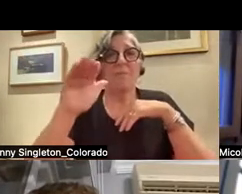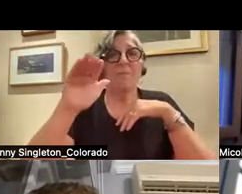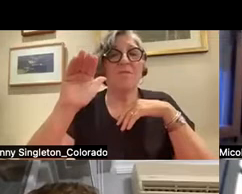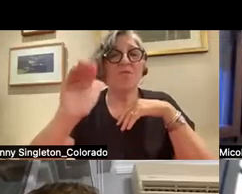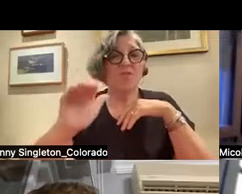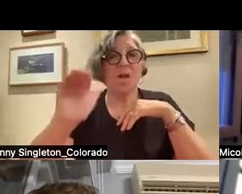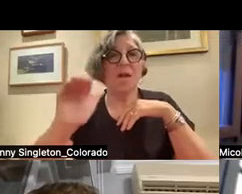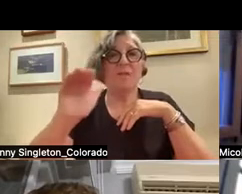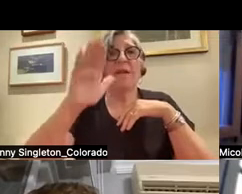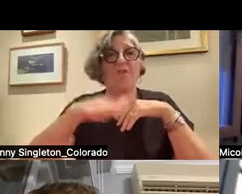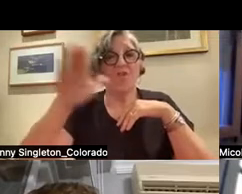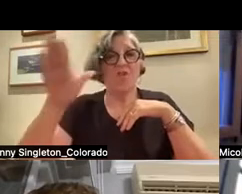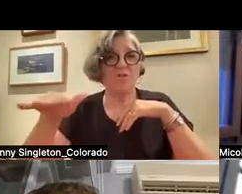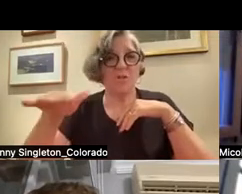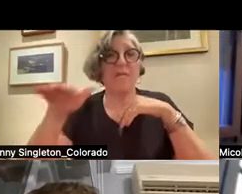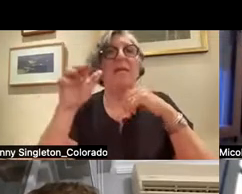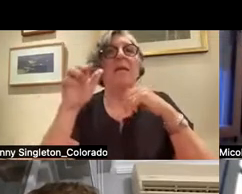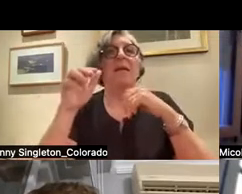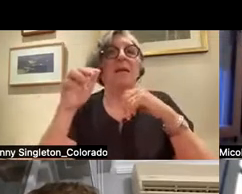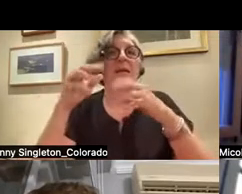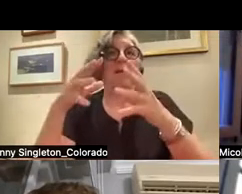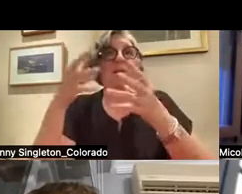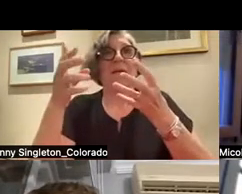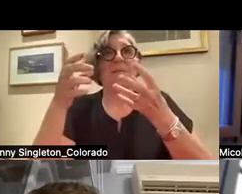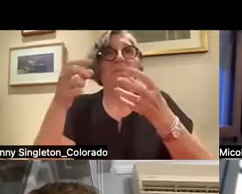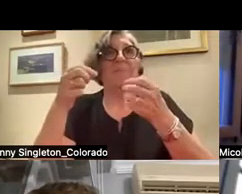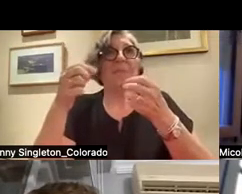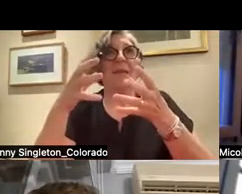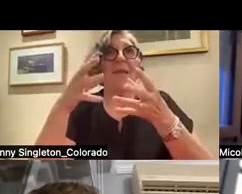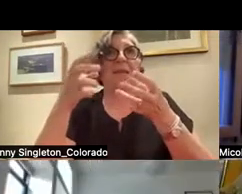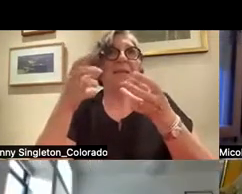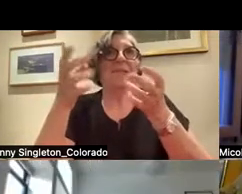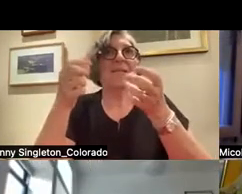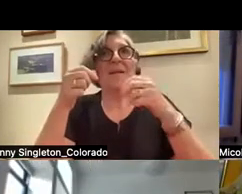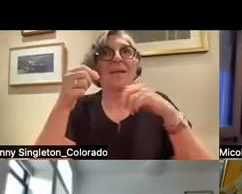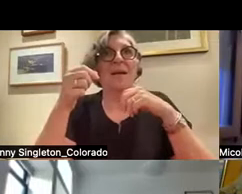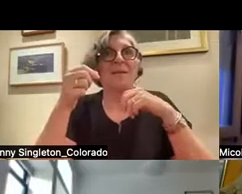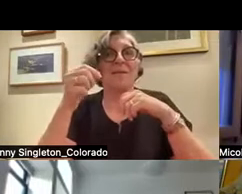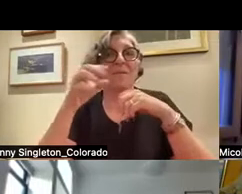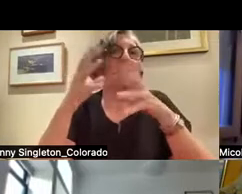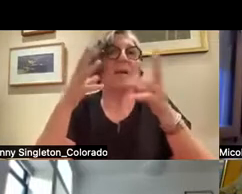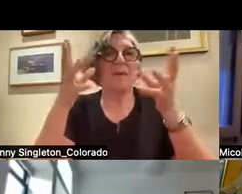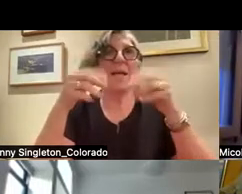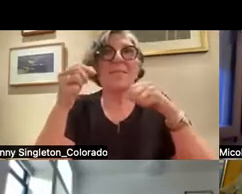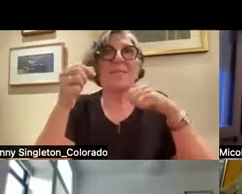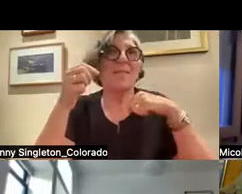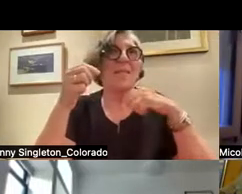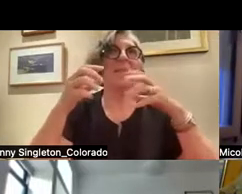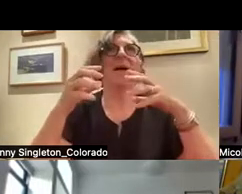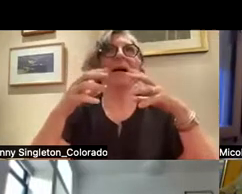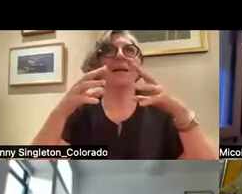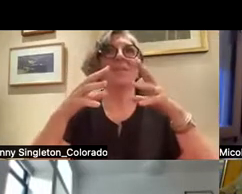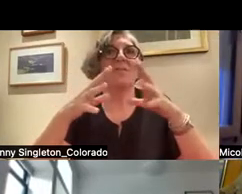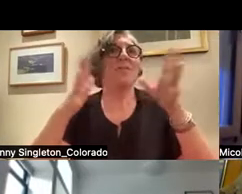noun child and children, it is, so what I guess I'm going to